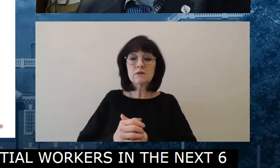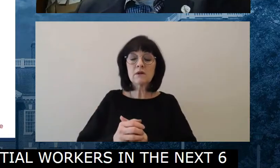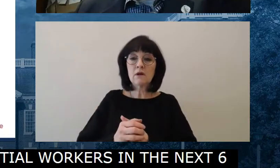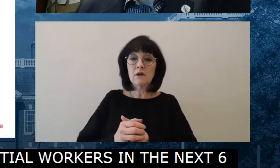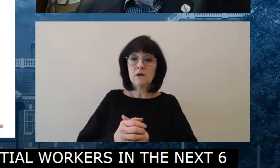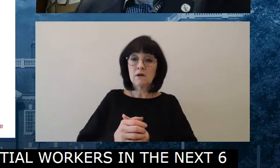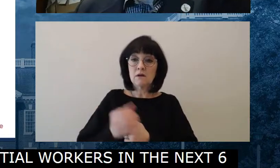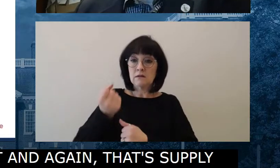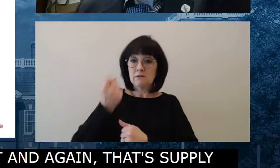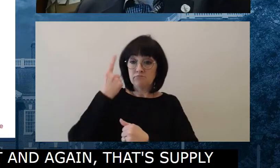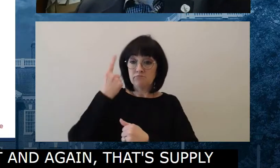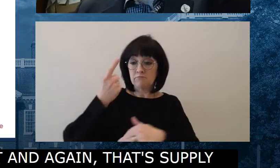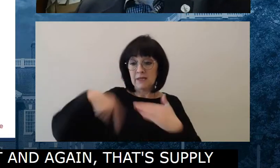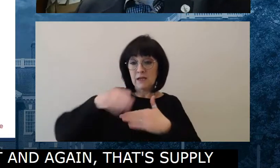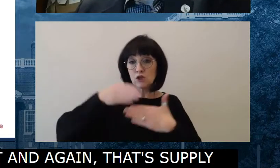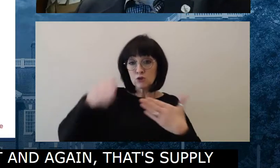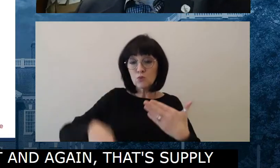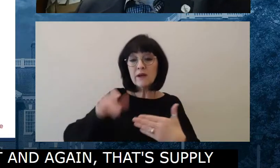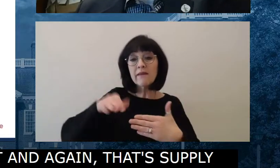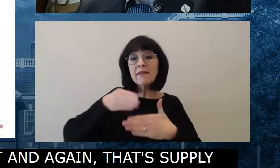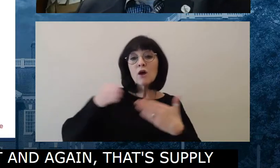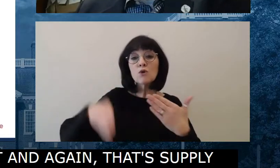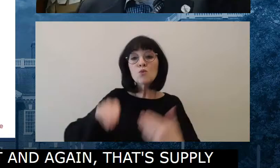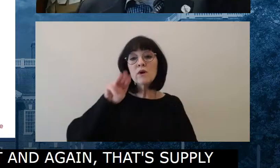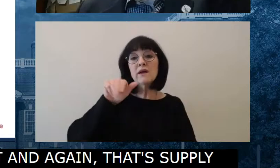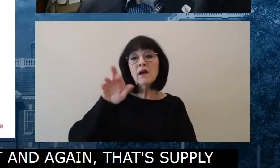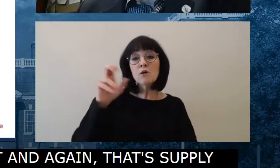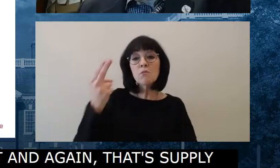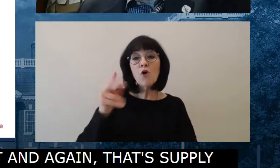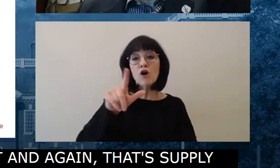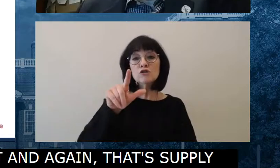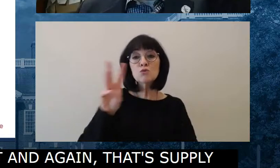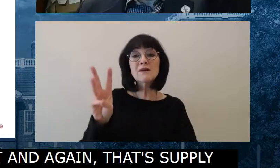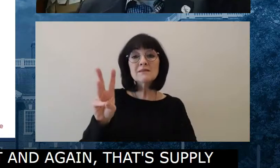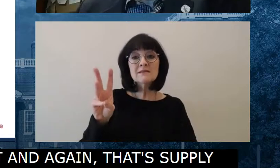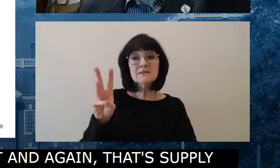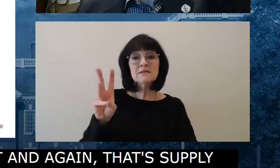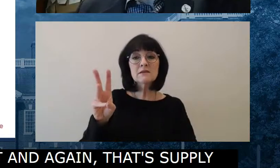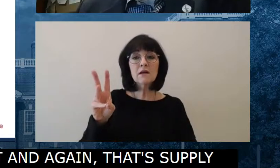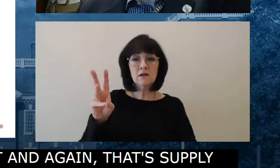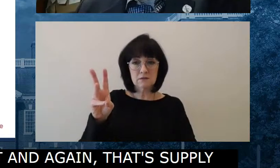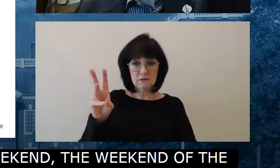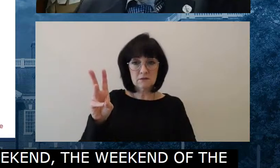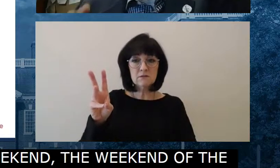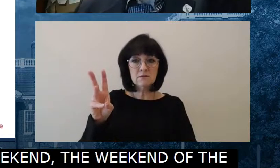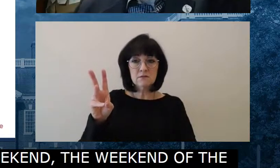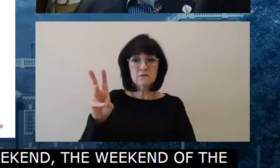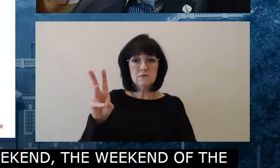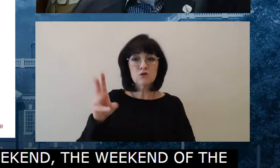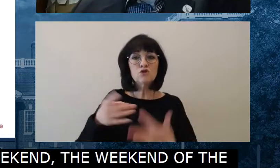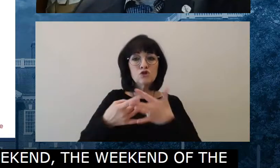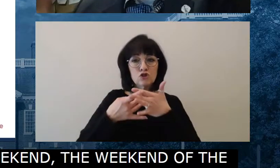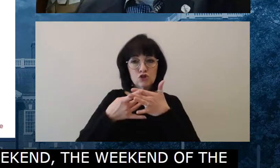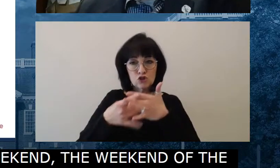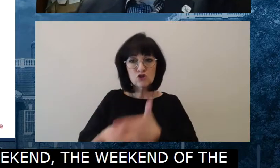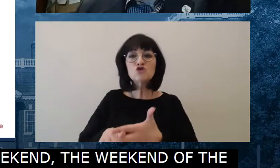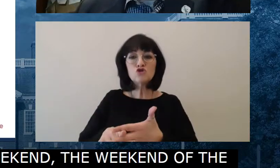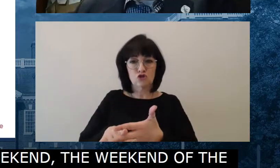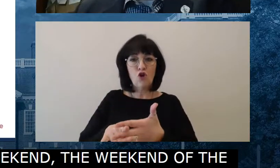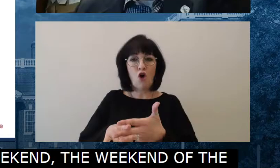of the 26th, will be our first weekend that we're pulling names off of the really list with 50 and